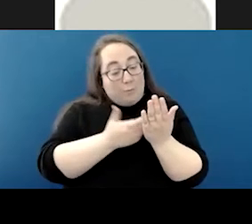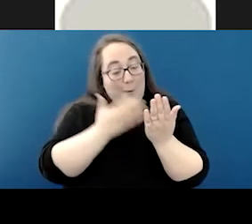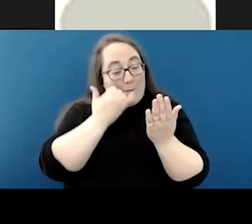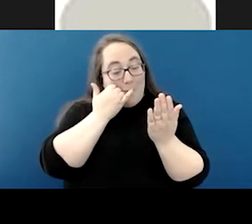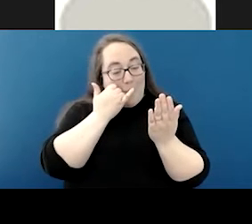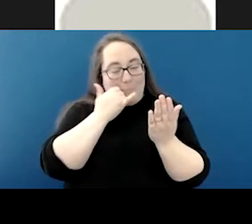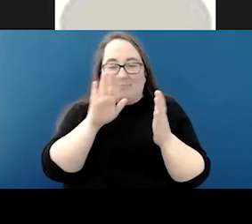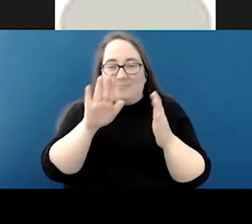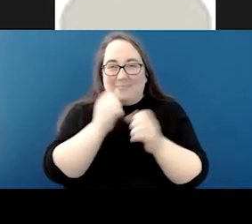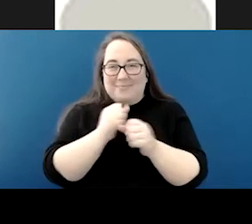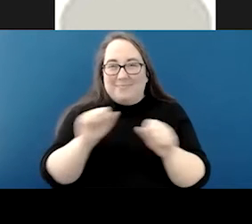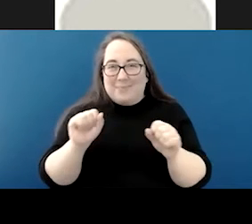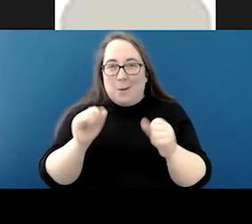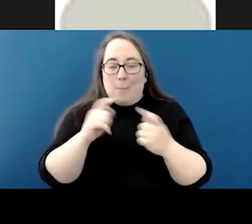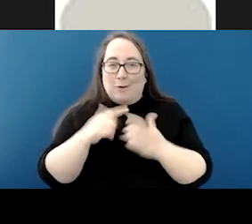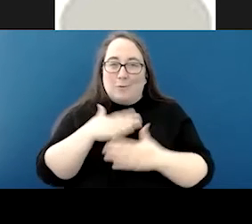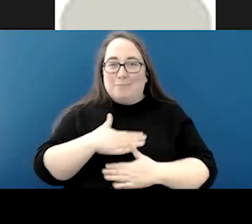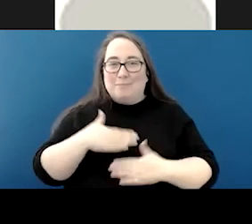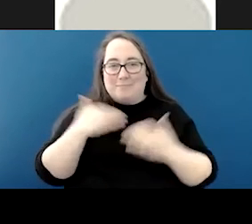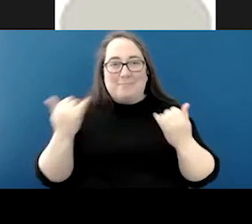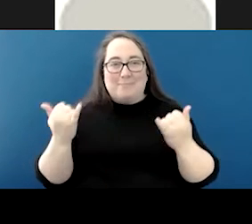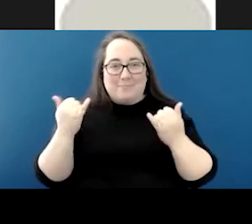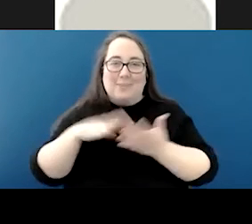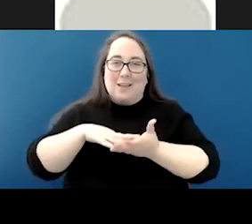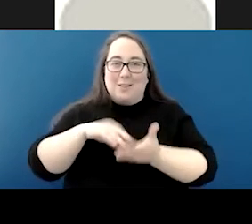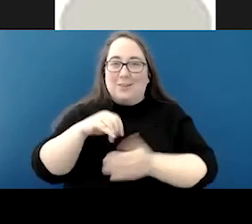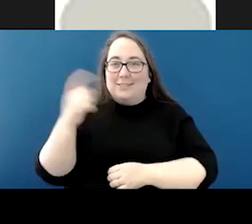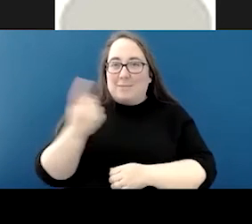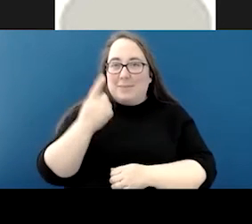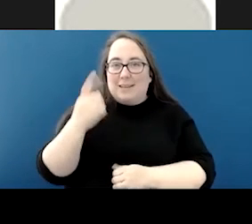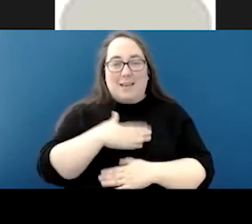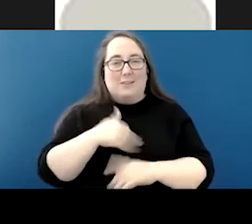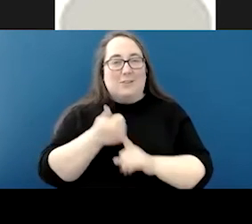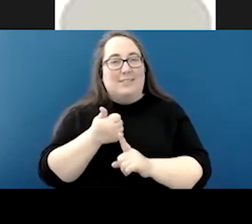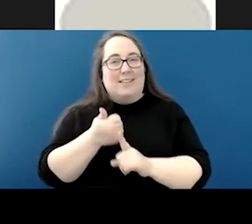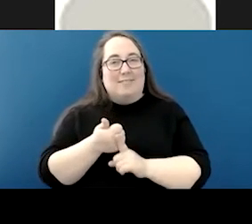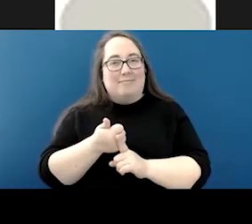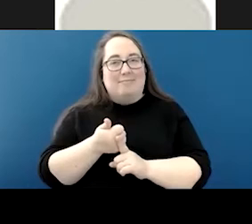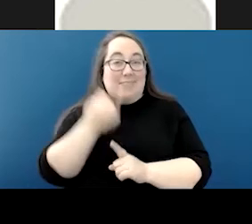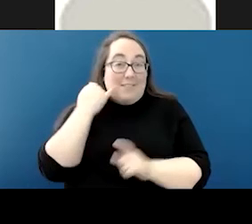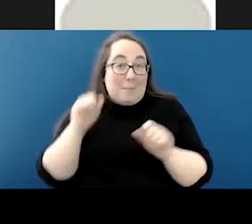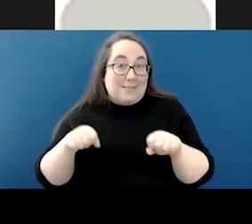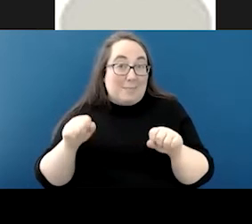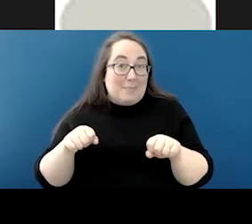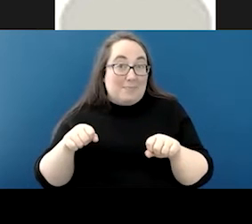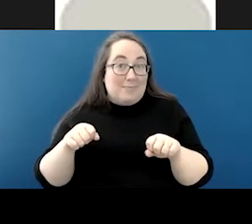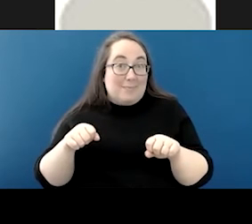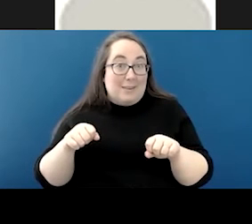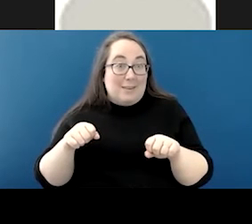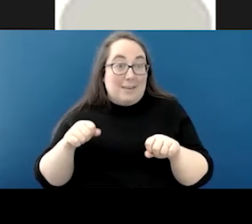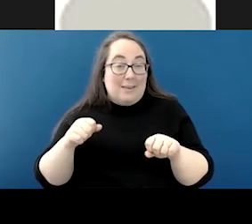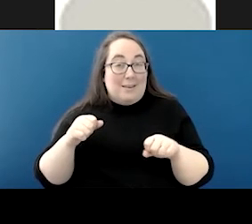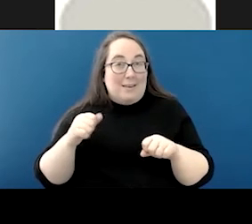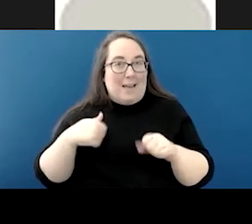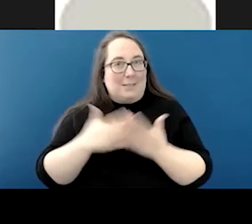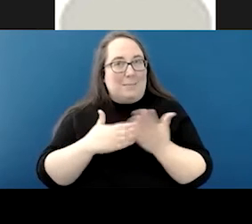I want you to be able to have a good time, learn something, and enjoy yourself. And if possible, be able to have some takeaways that'll help